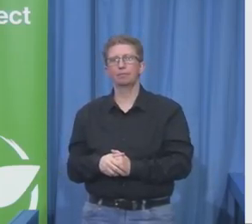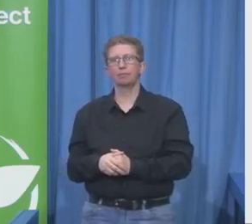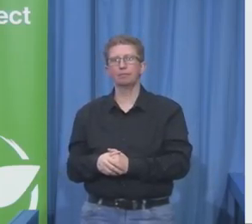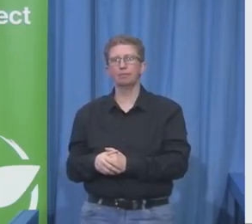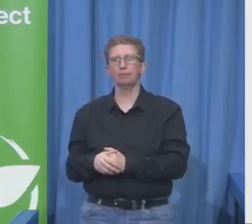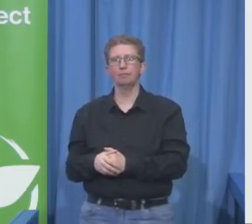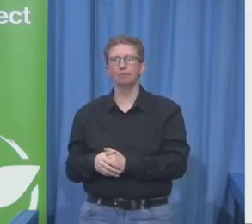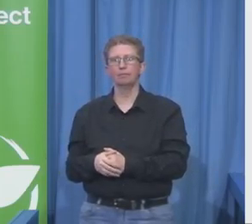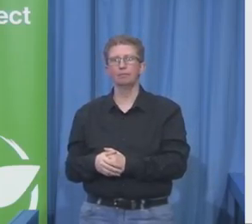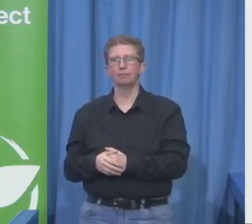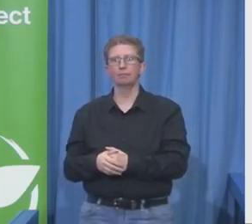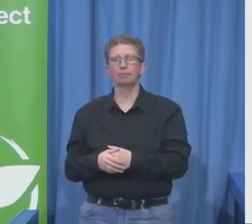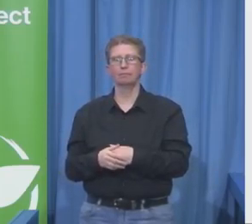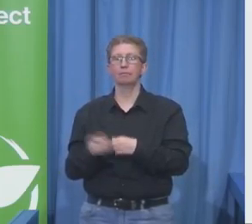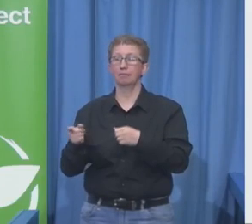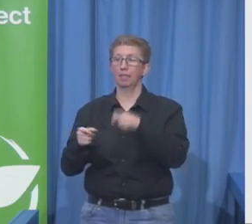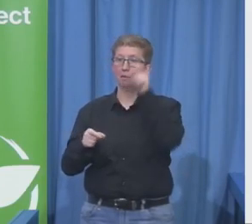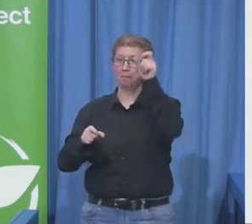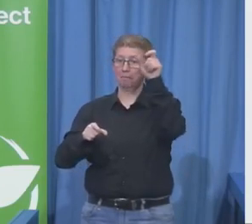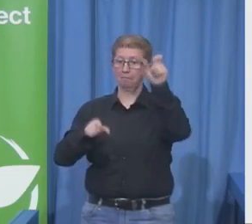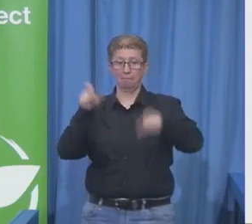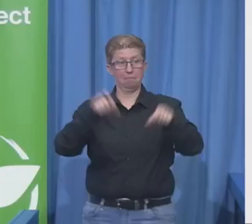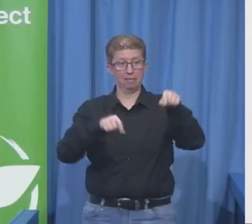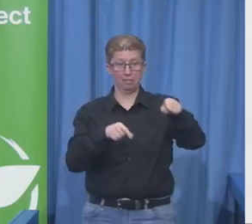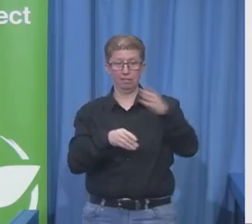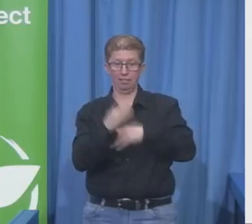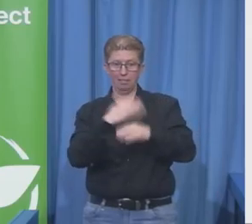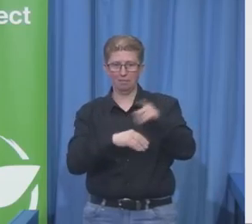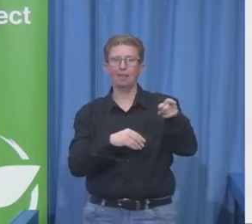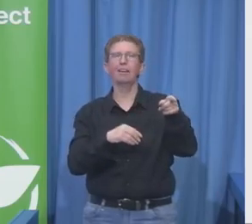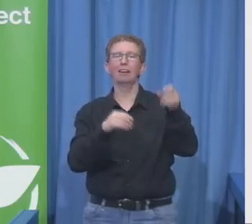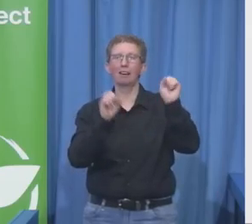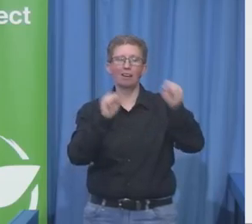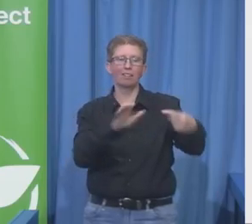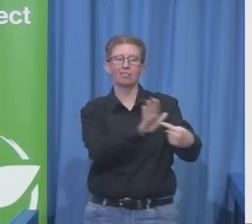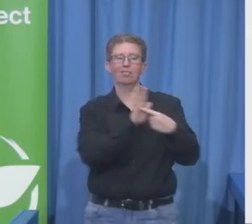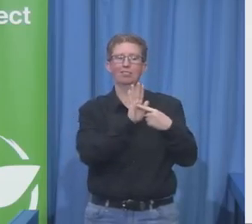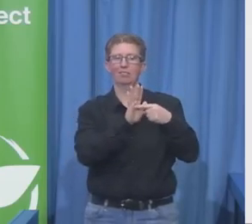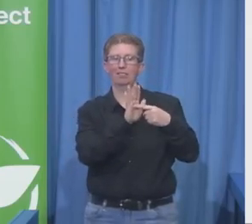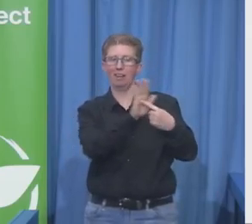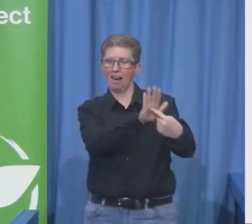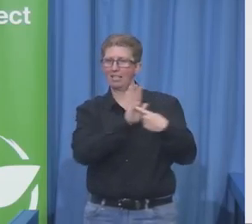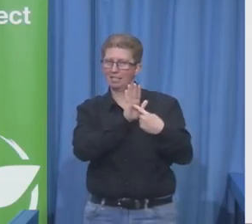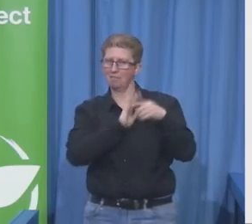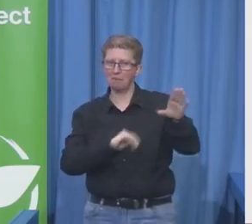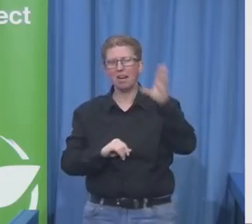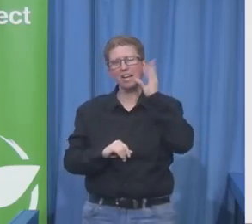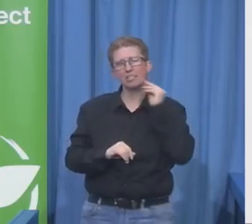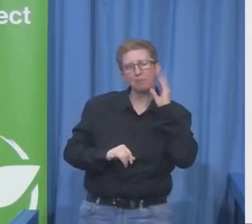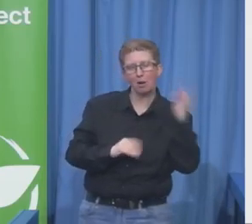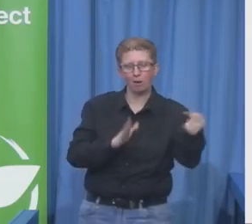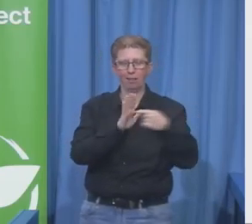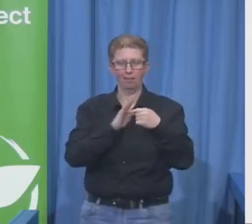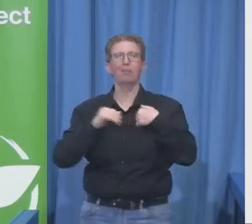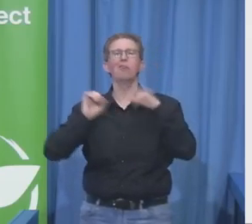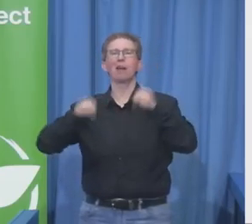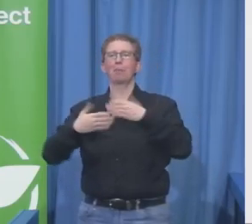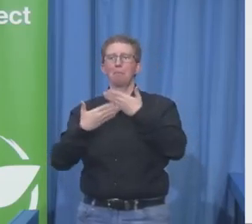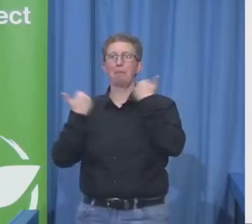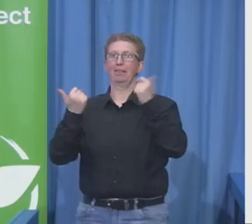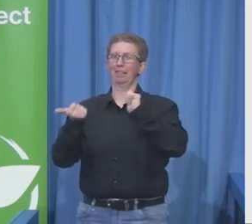practical interventions, as Nadine also mentioned, would come from people who have experienced disabilities in their life,